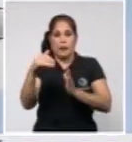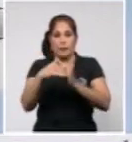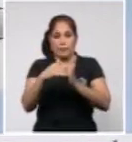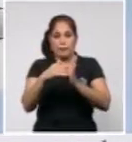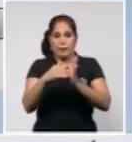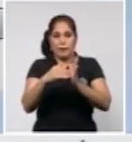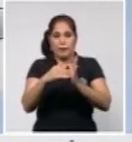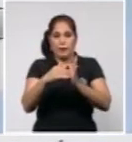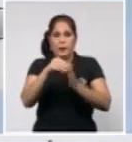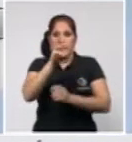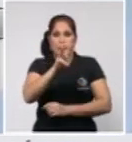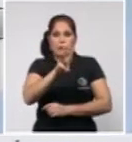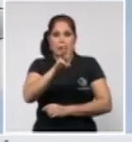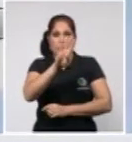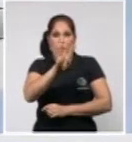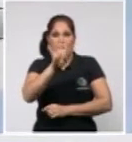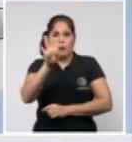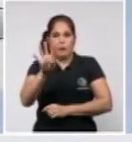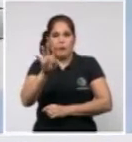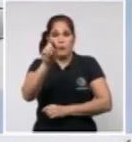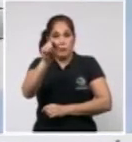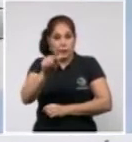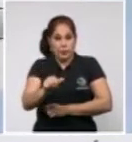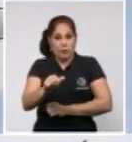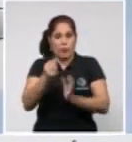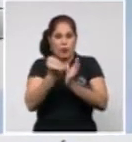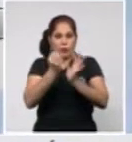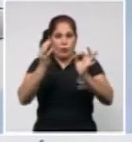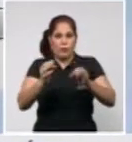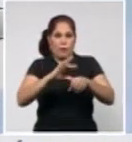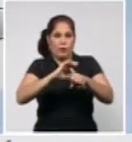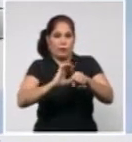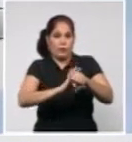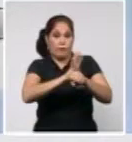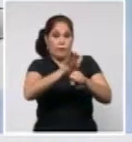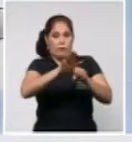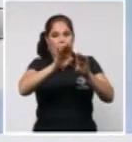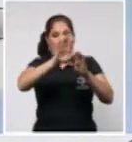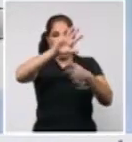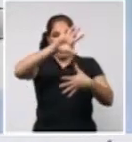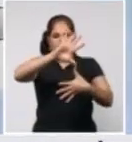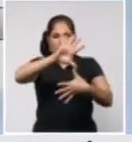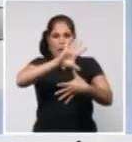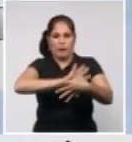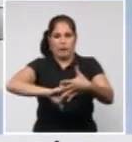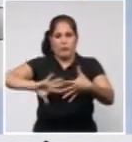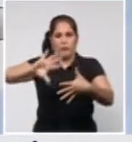88,036 new cases yesterday, for a total of